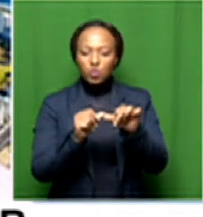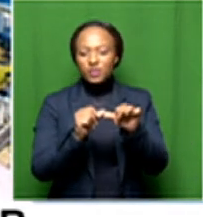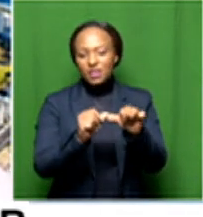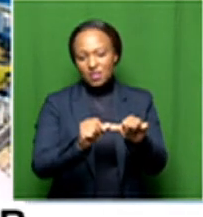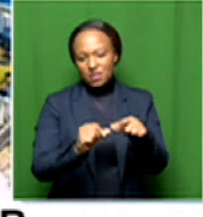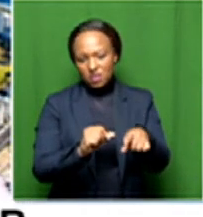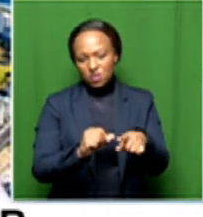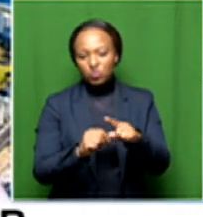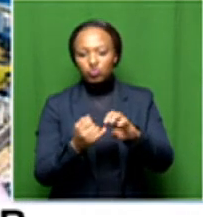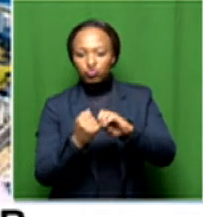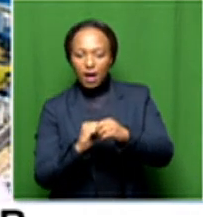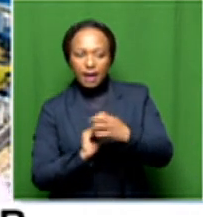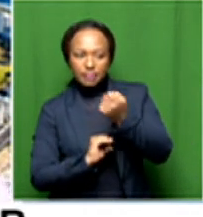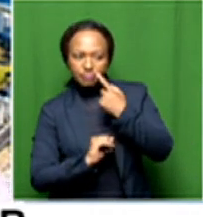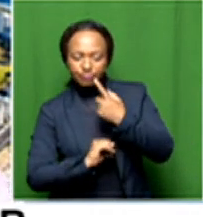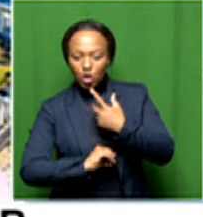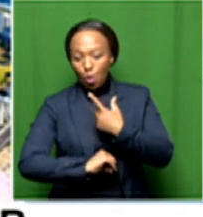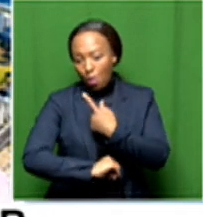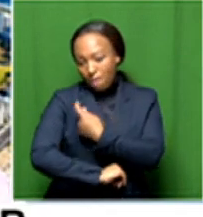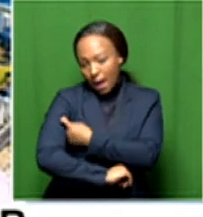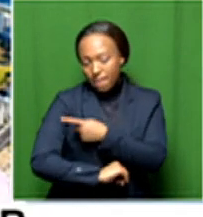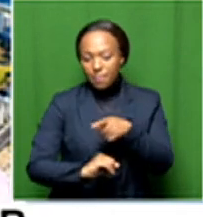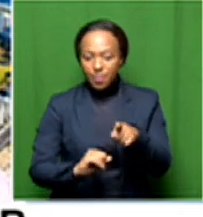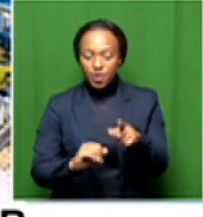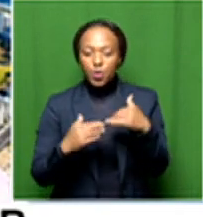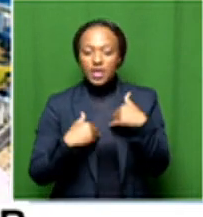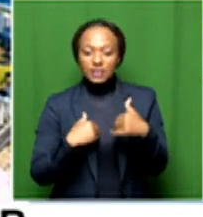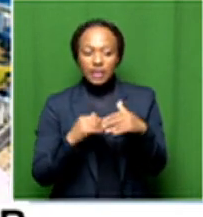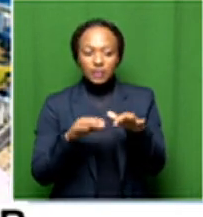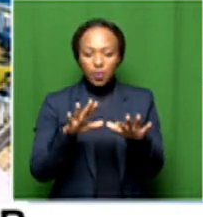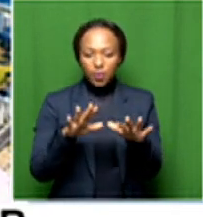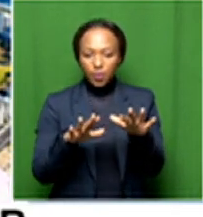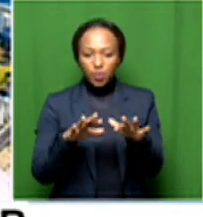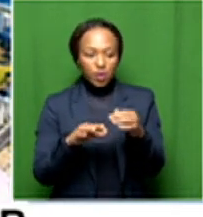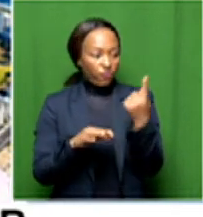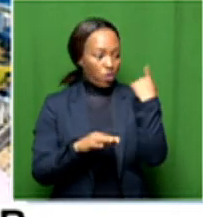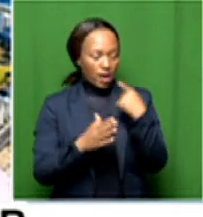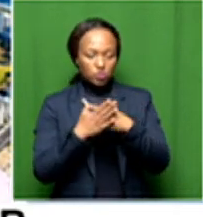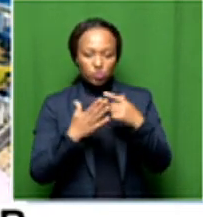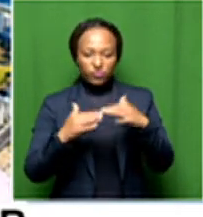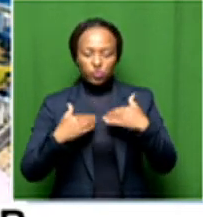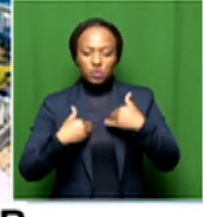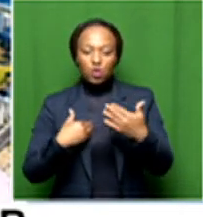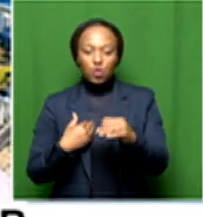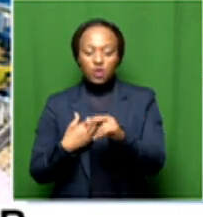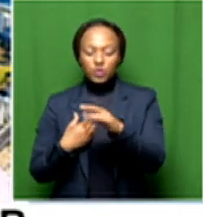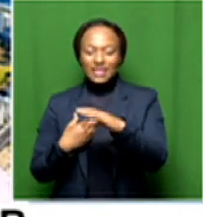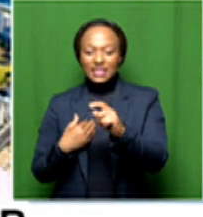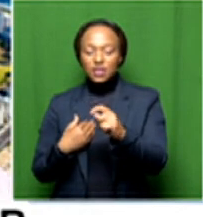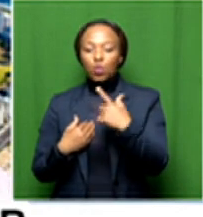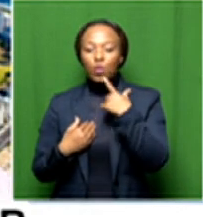to trial this drug. Yeah. The trial has just started randomizing patients last week at the UCT Lung